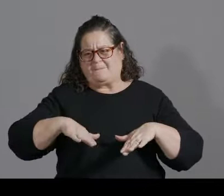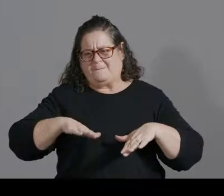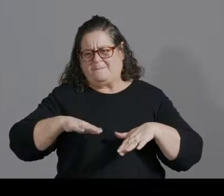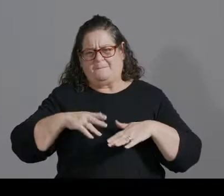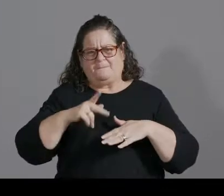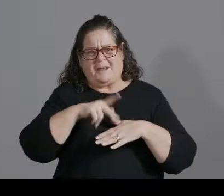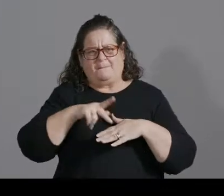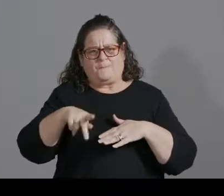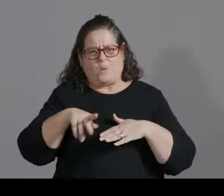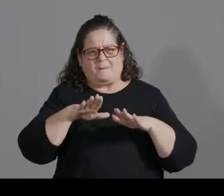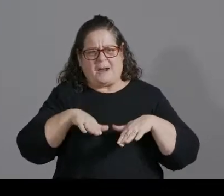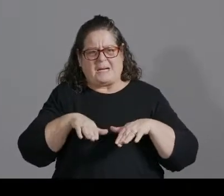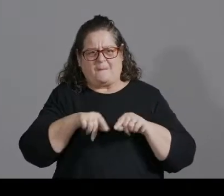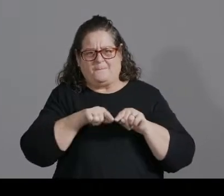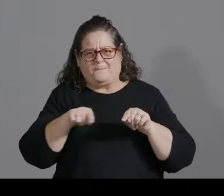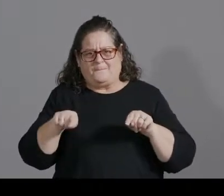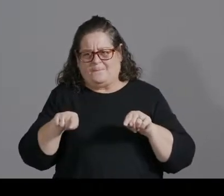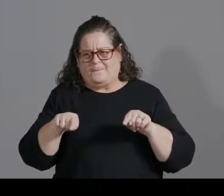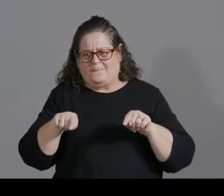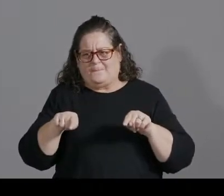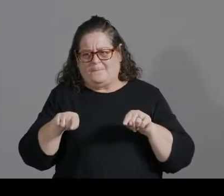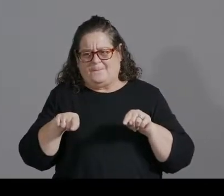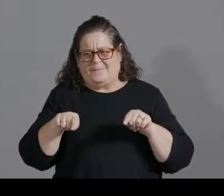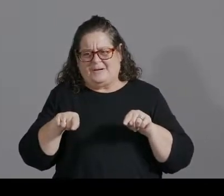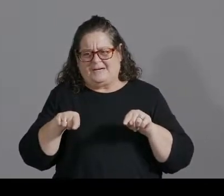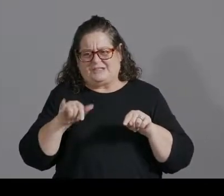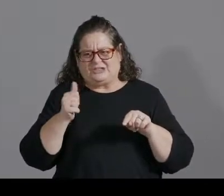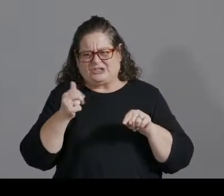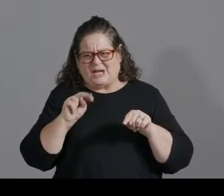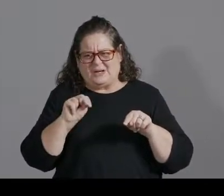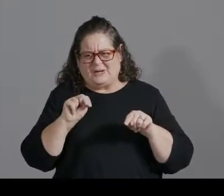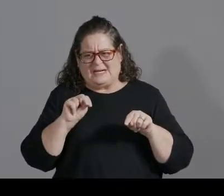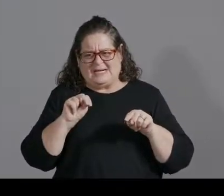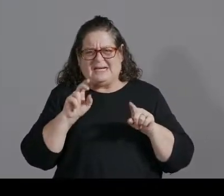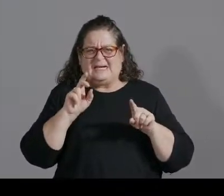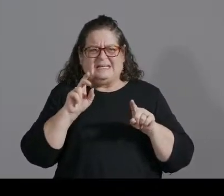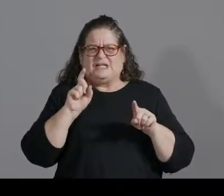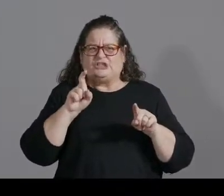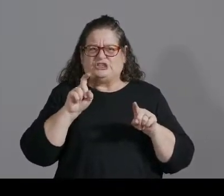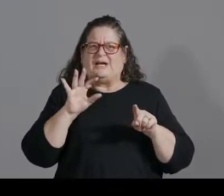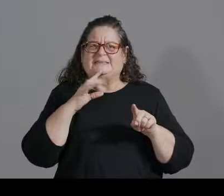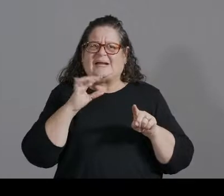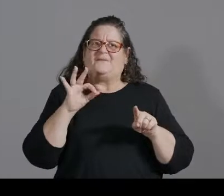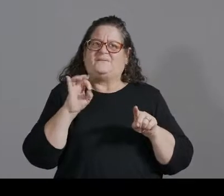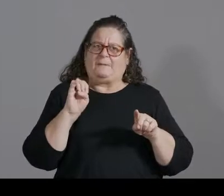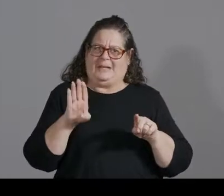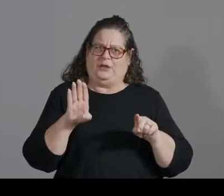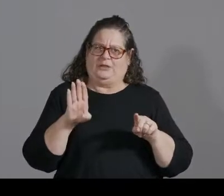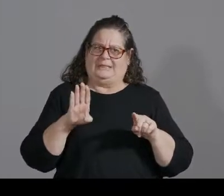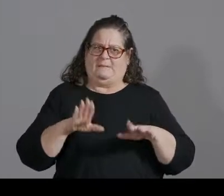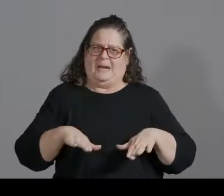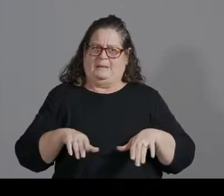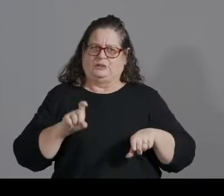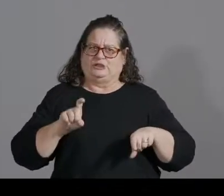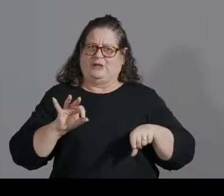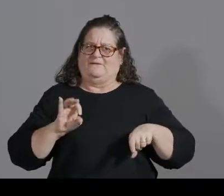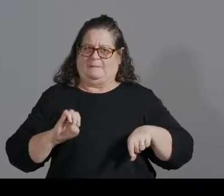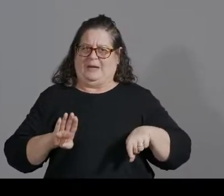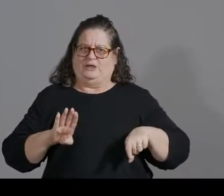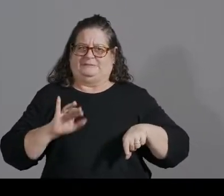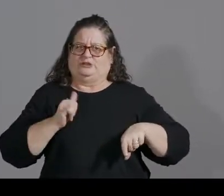say February instead of January. But you can see that the amount of Pfizer and the amount of Moderna that we've gotten is